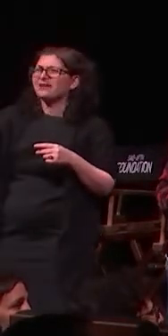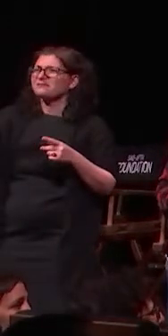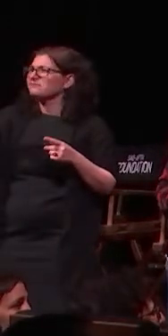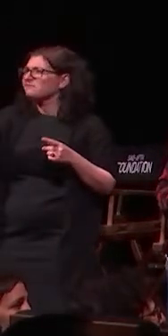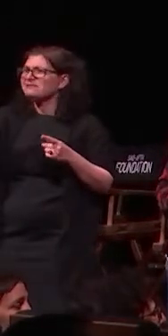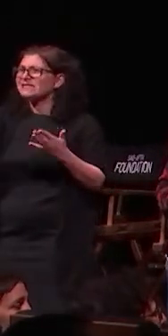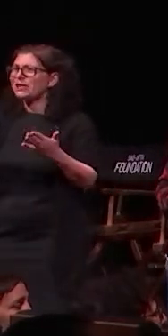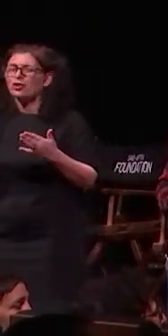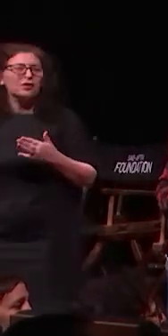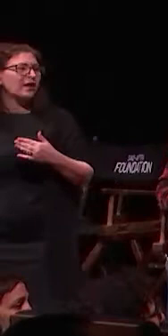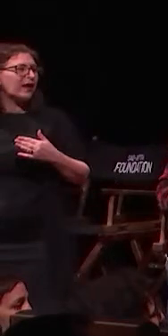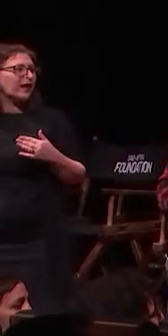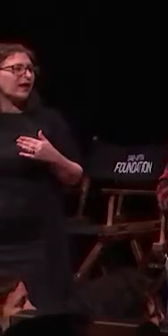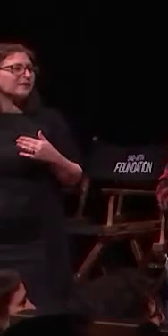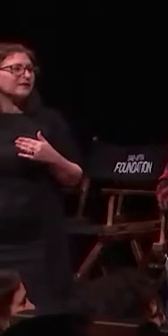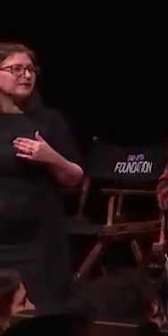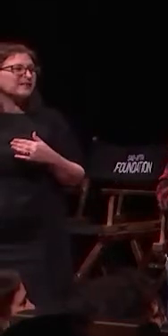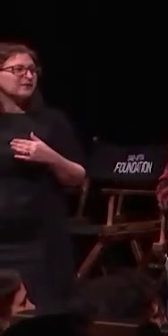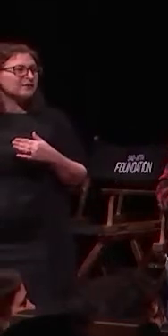here, and